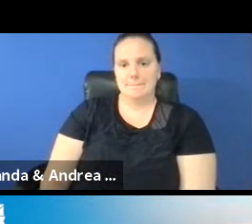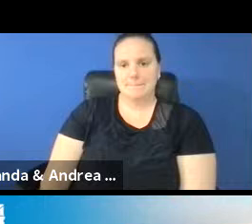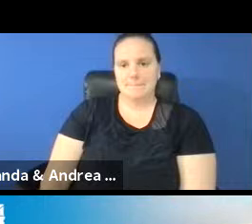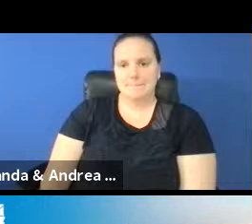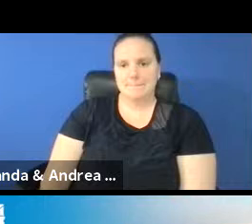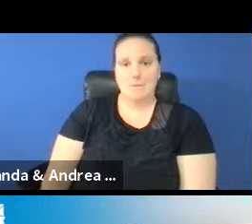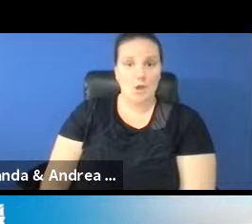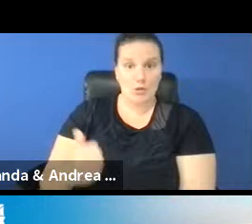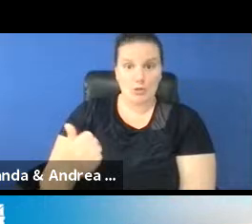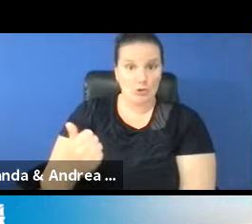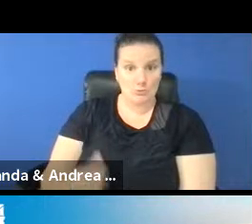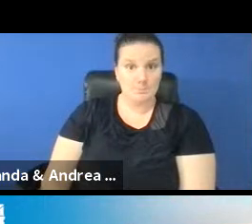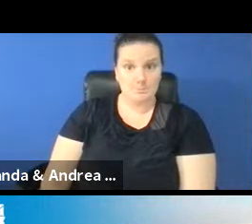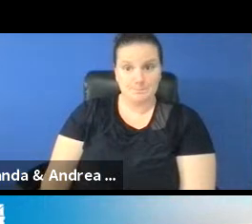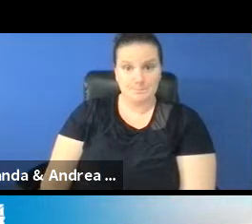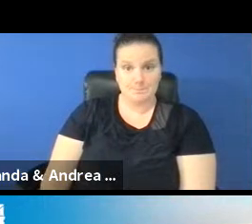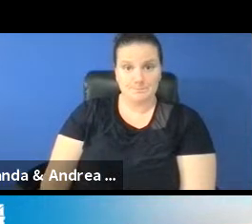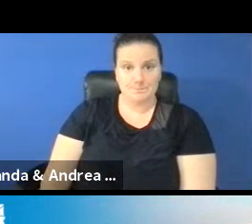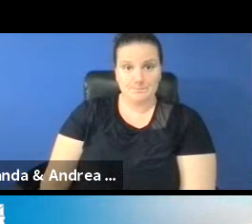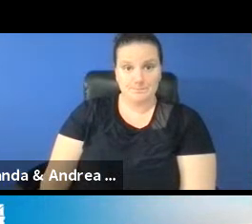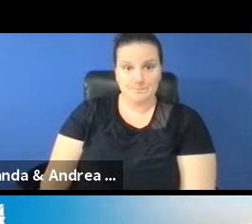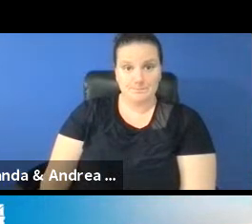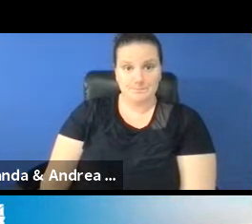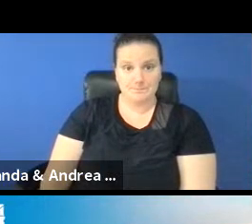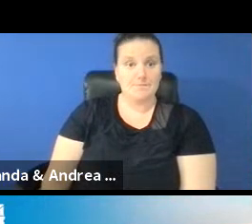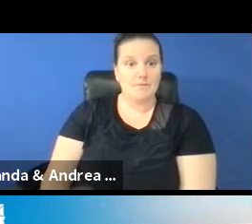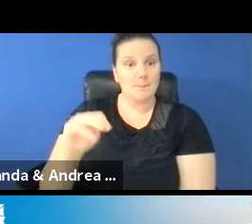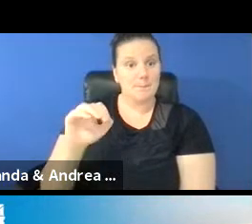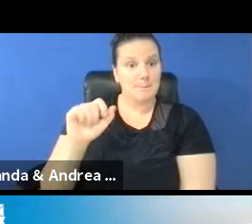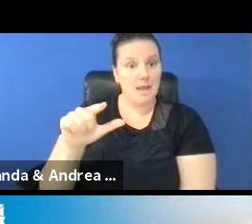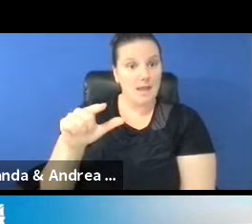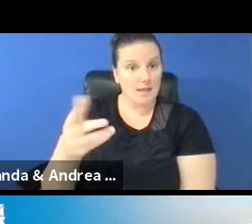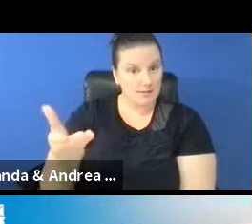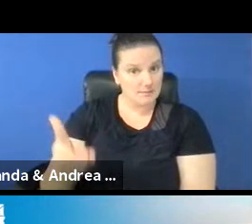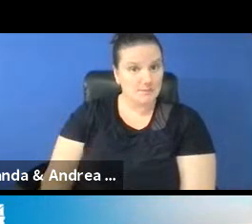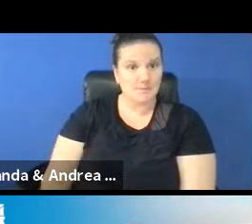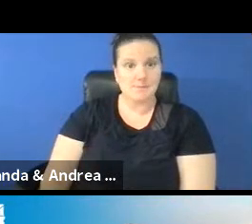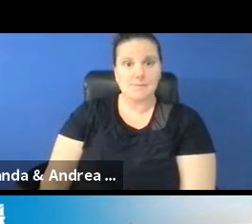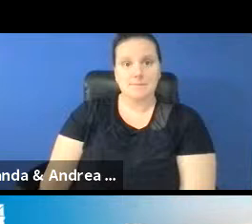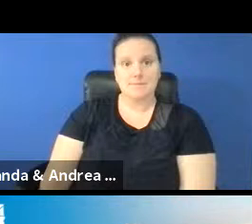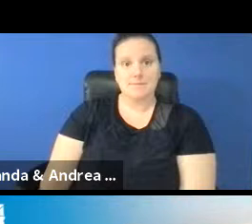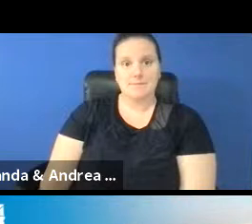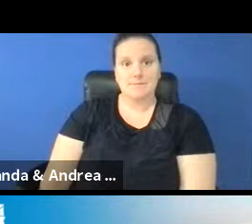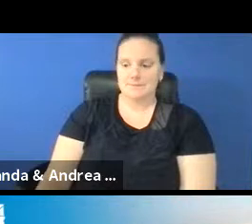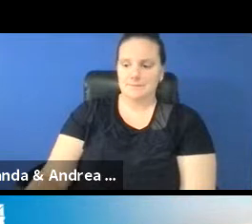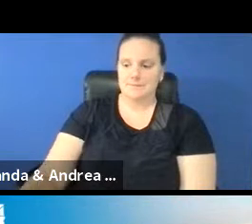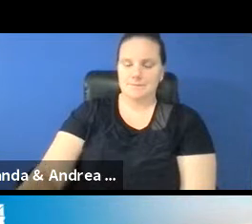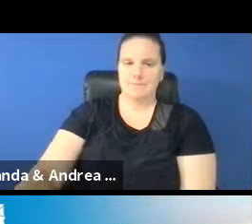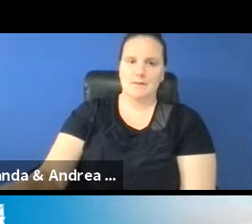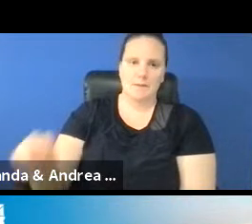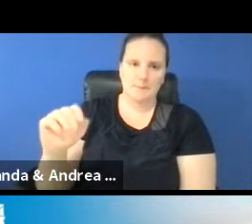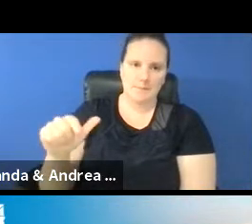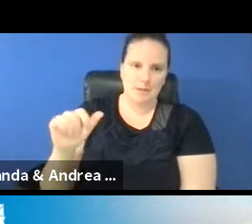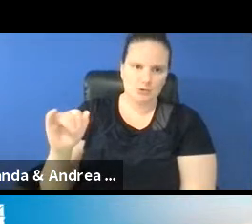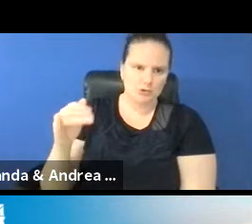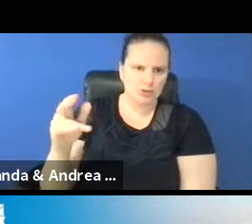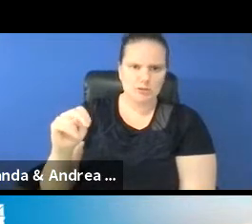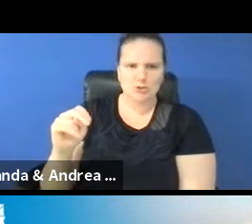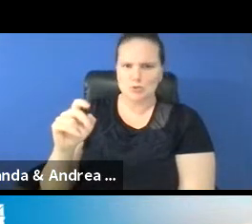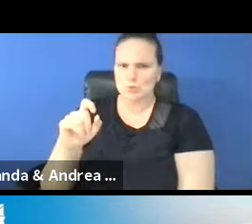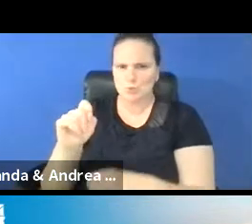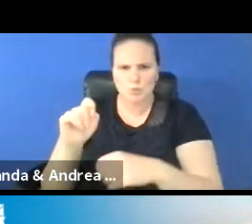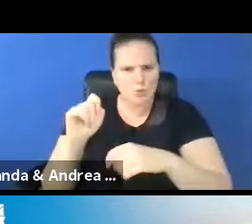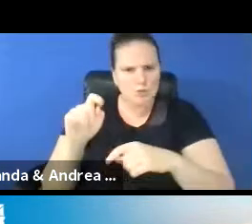Great. Any other questions for Lisa? Meg. Hi, this is Meg Johnson. I just had a quick